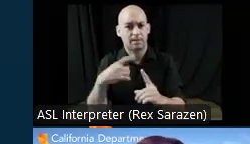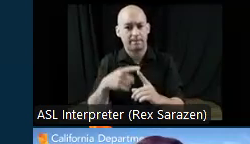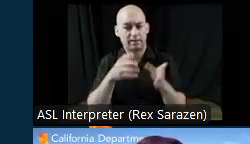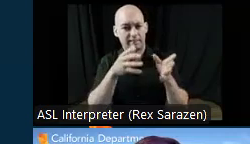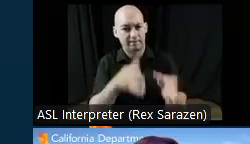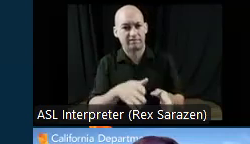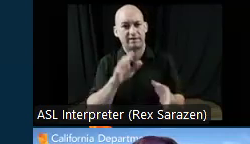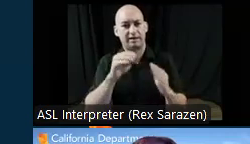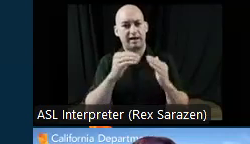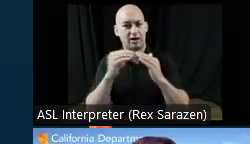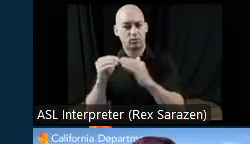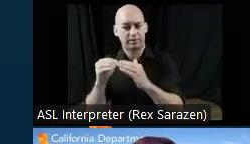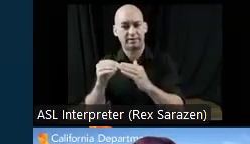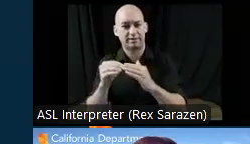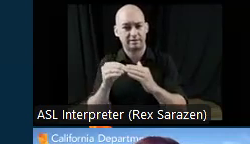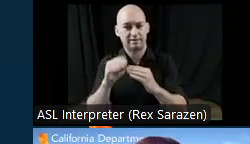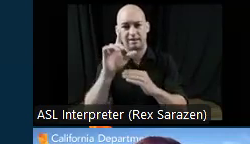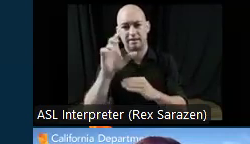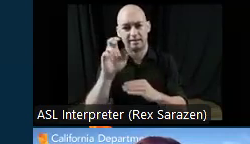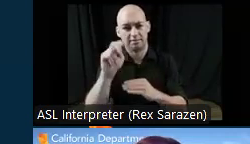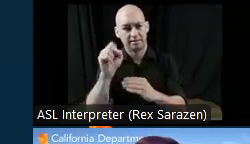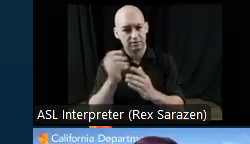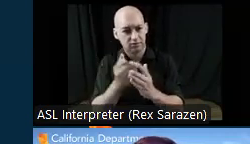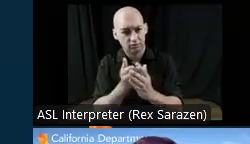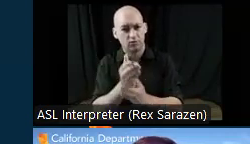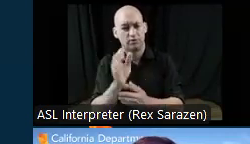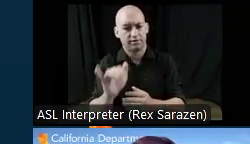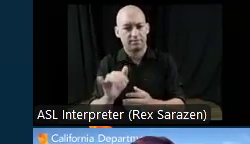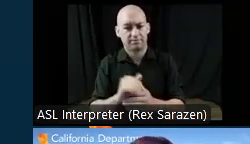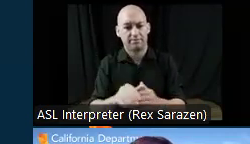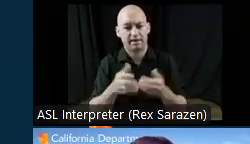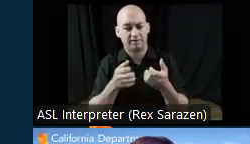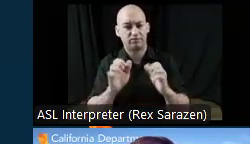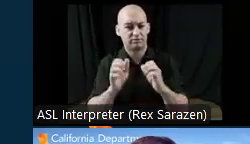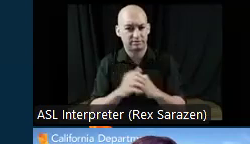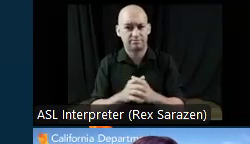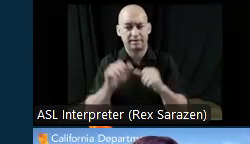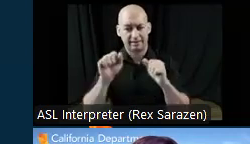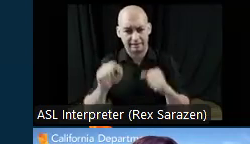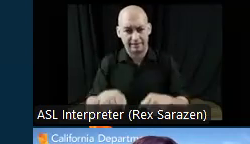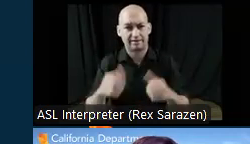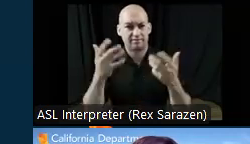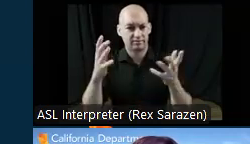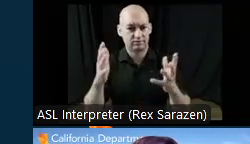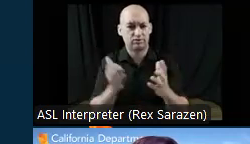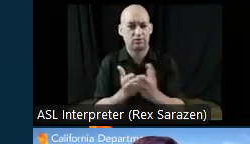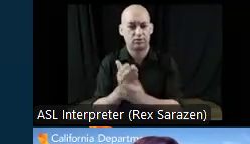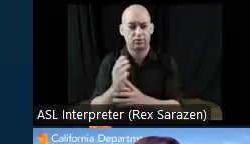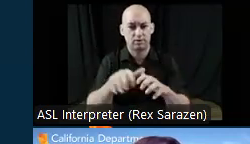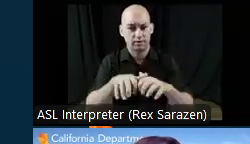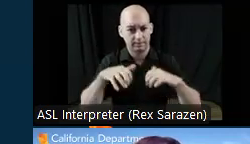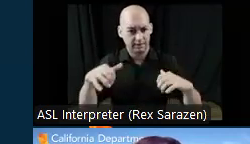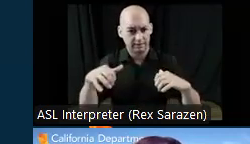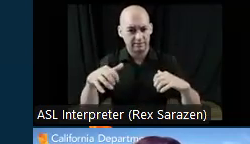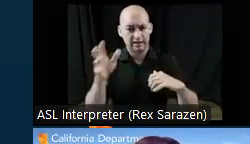equity lens throughout their efforts. And this can be done through the committees, and it can also